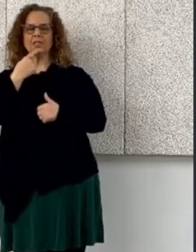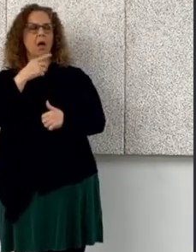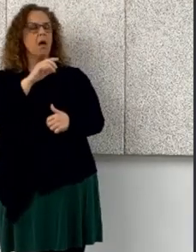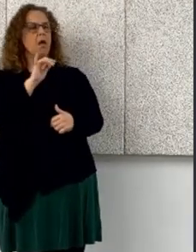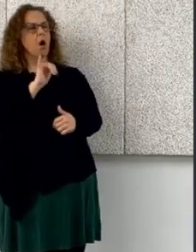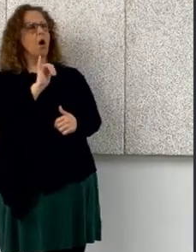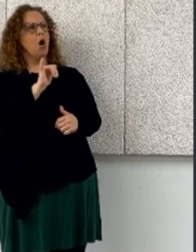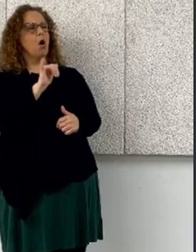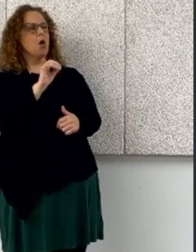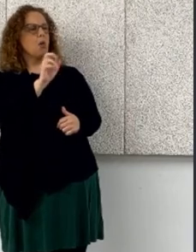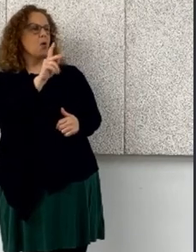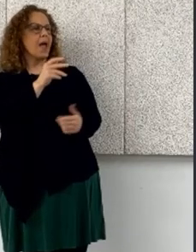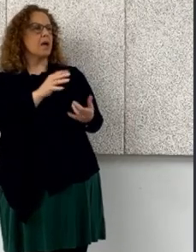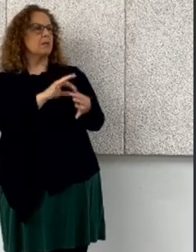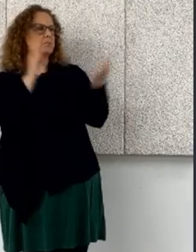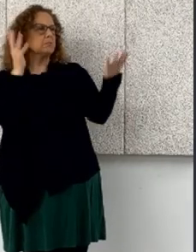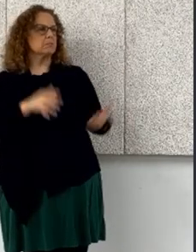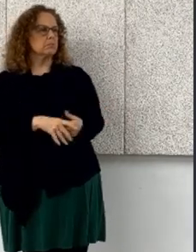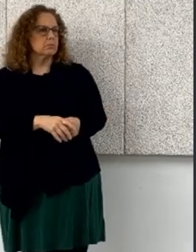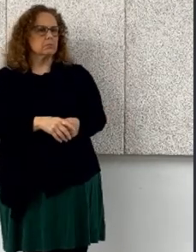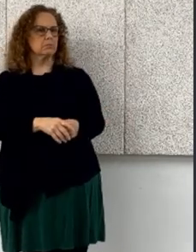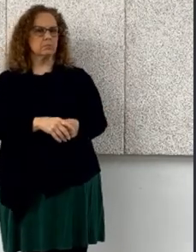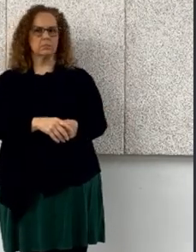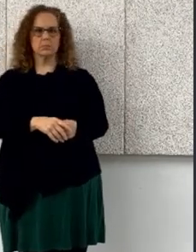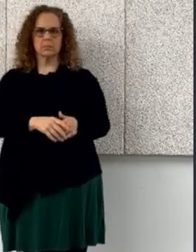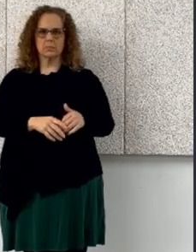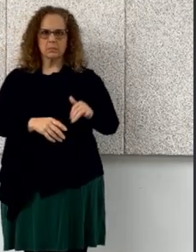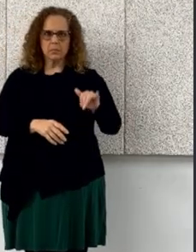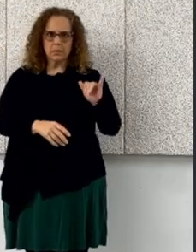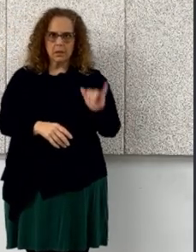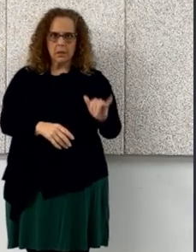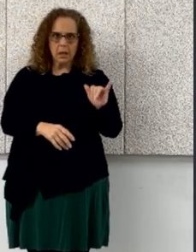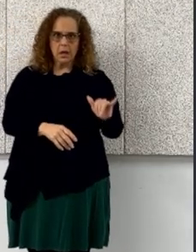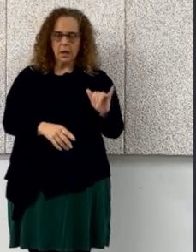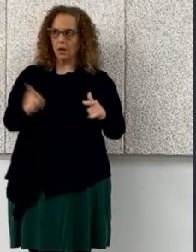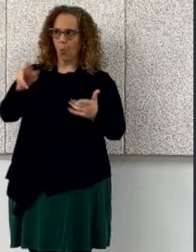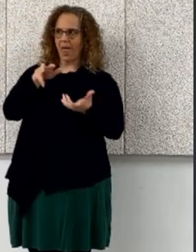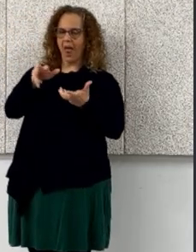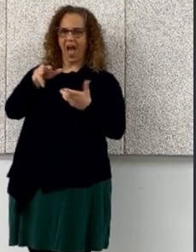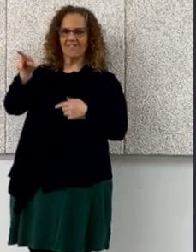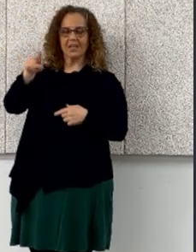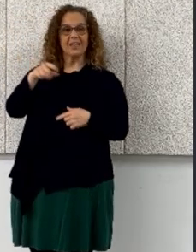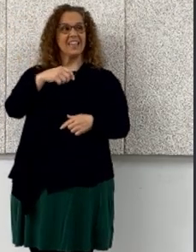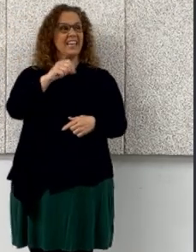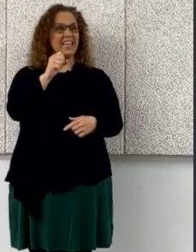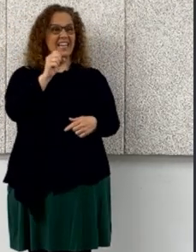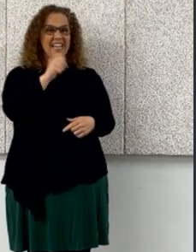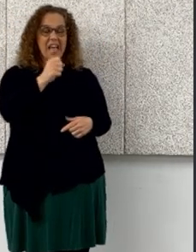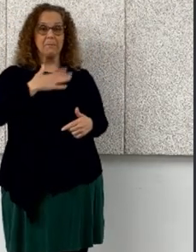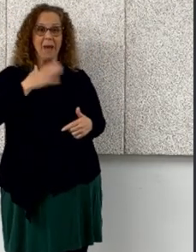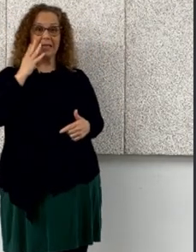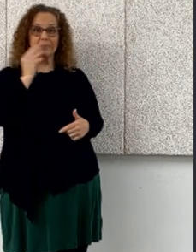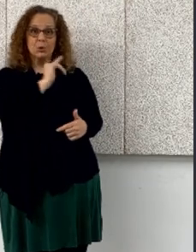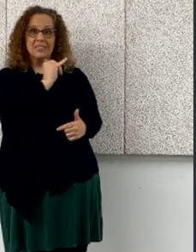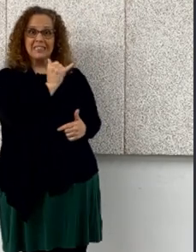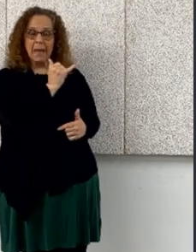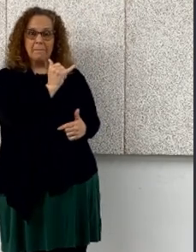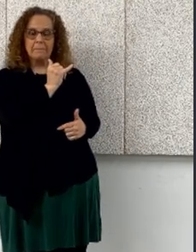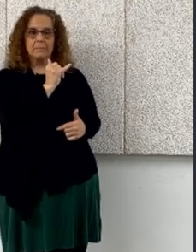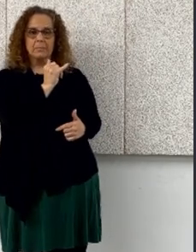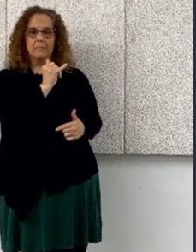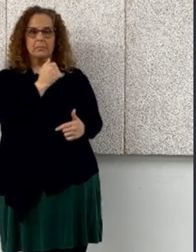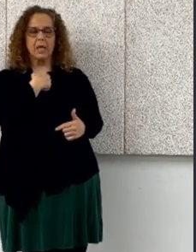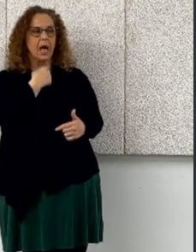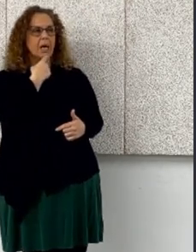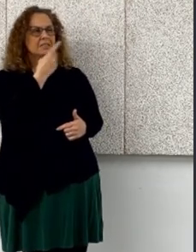that go. Right. Most of the time, when I've also done this, the person has been